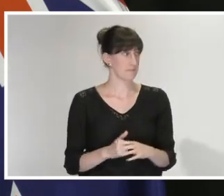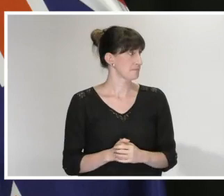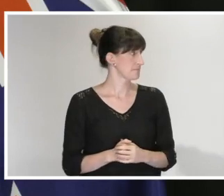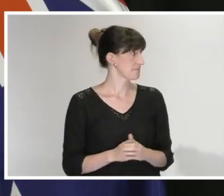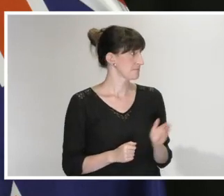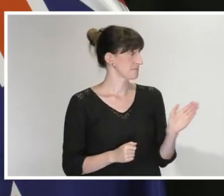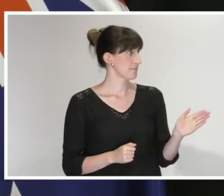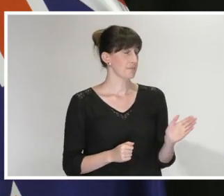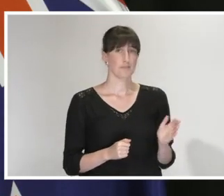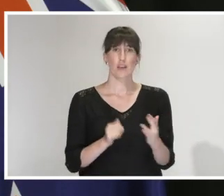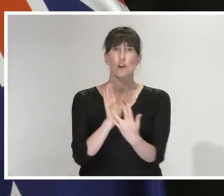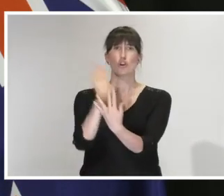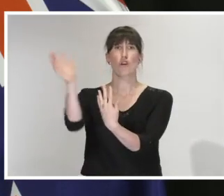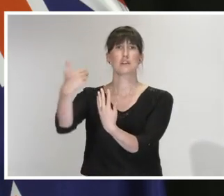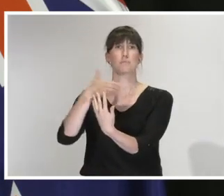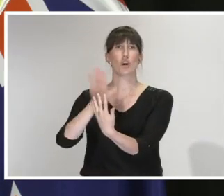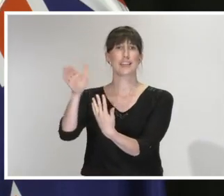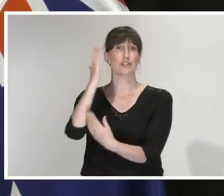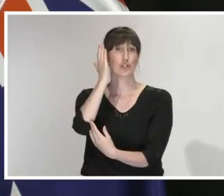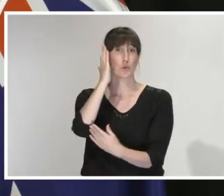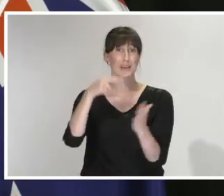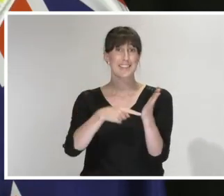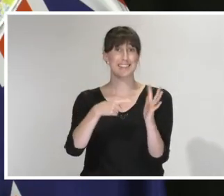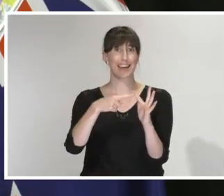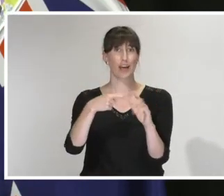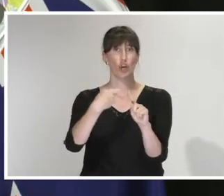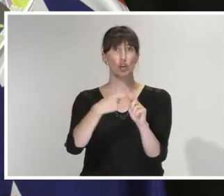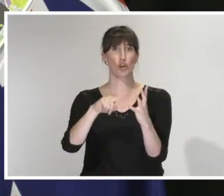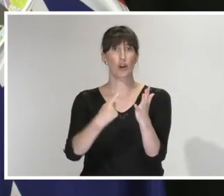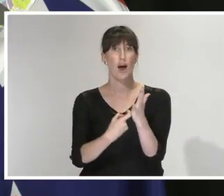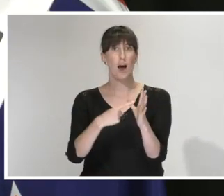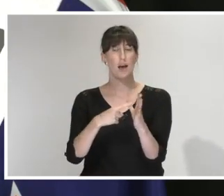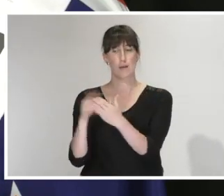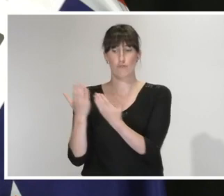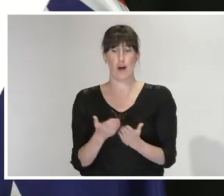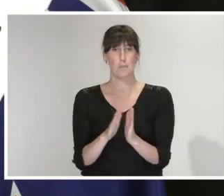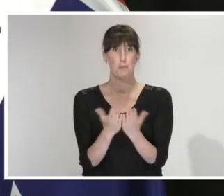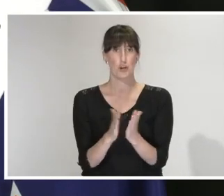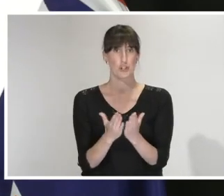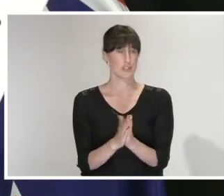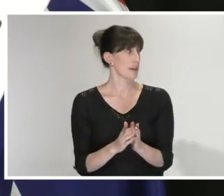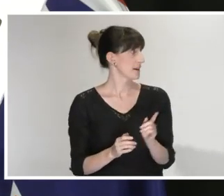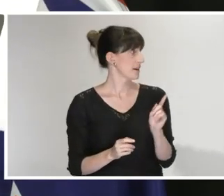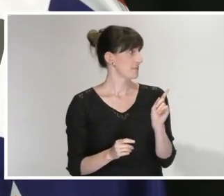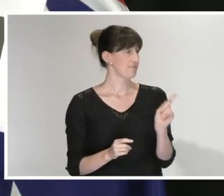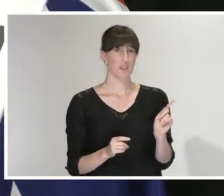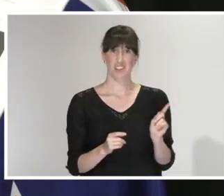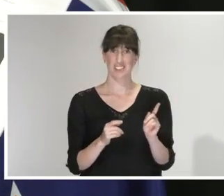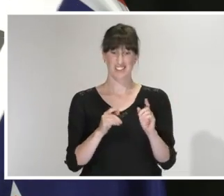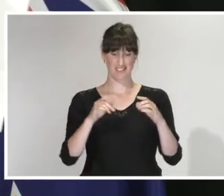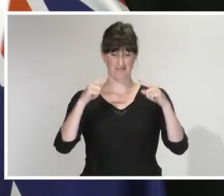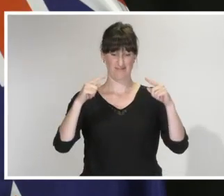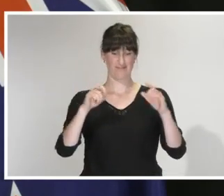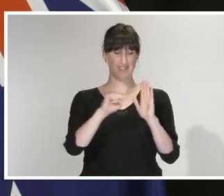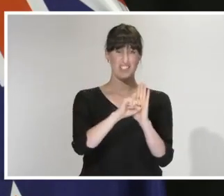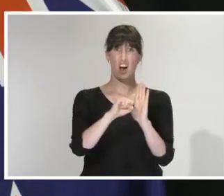by Chikura, the correspondence school, and this one here, you've got a workbook on signs and symbols, for example,